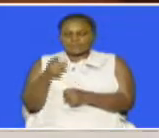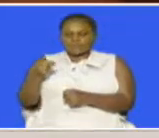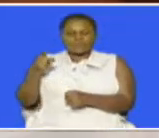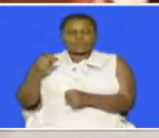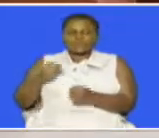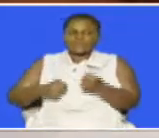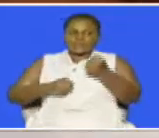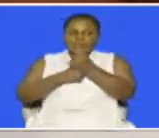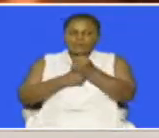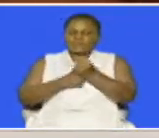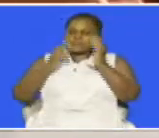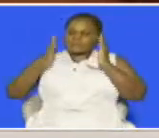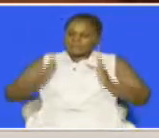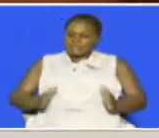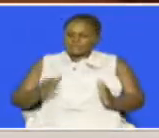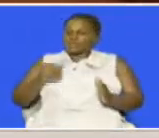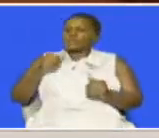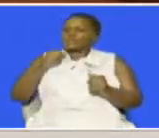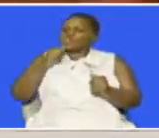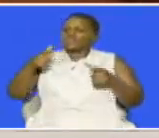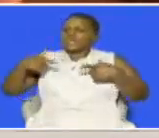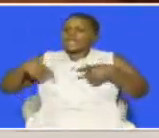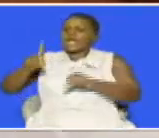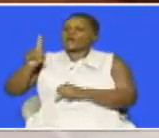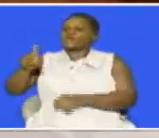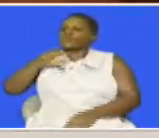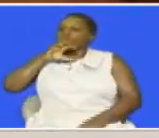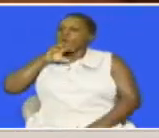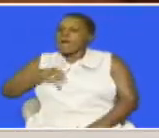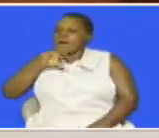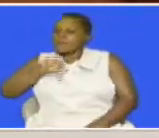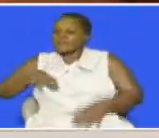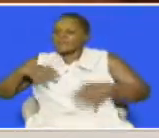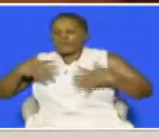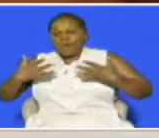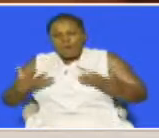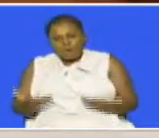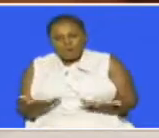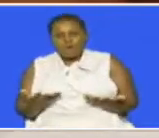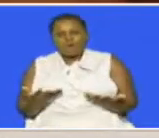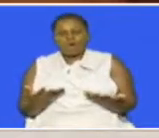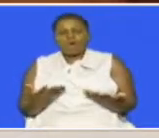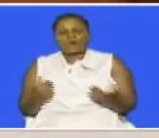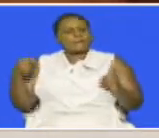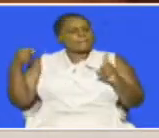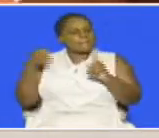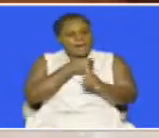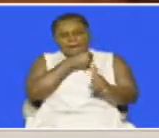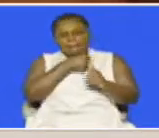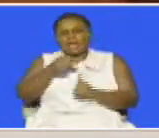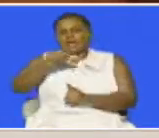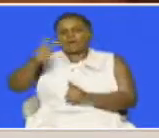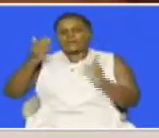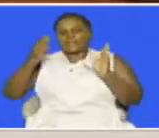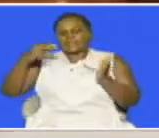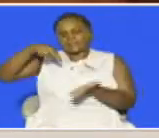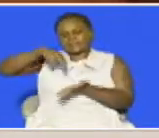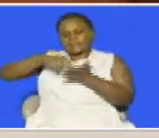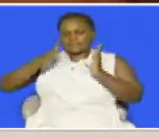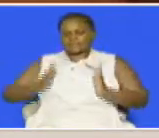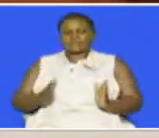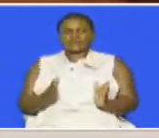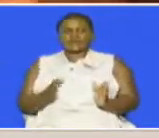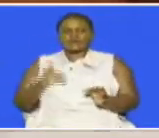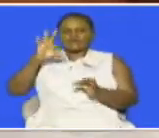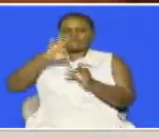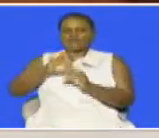politician, but that does not give you license to abuse or even worse violence on other candidates. Uko na